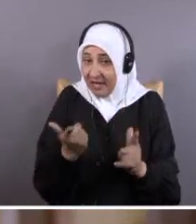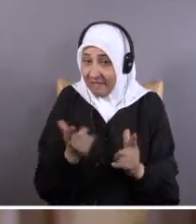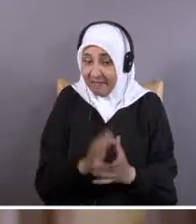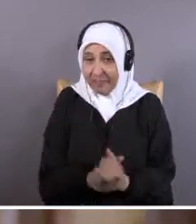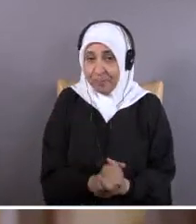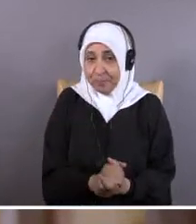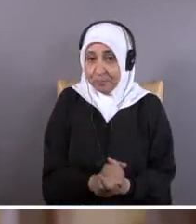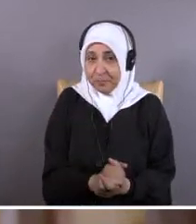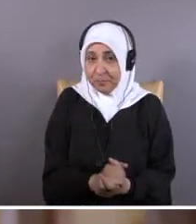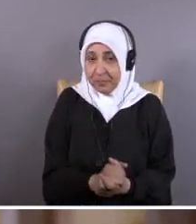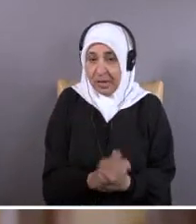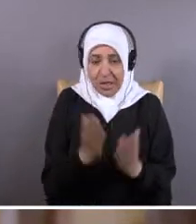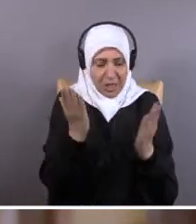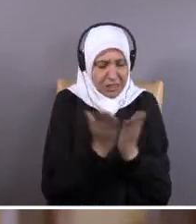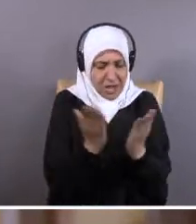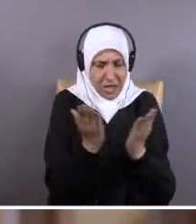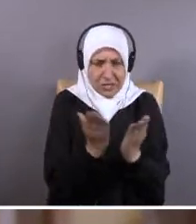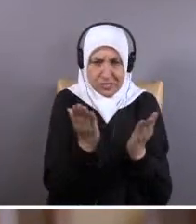But wisdom